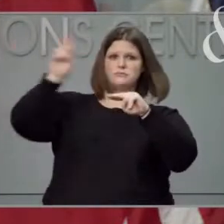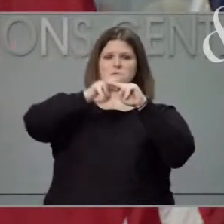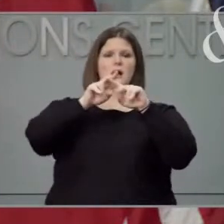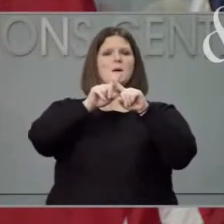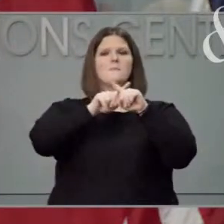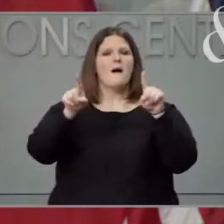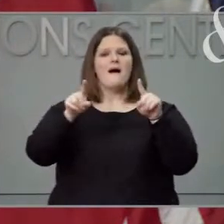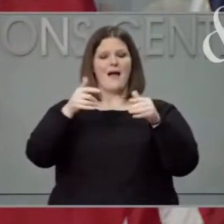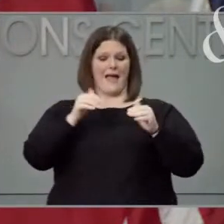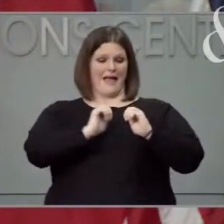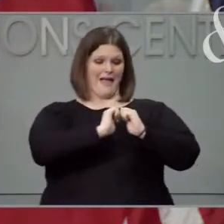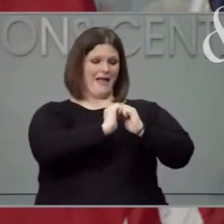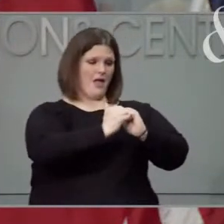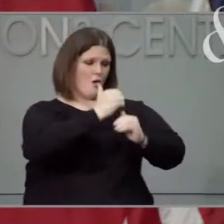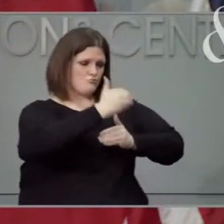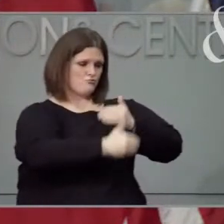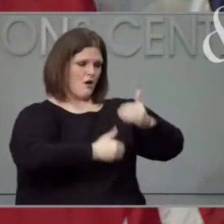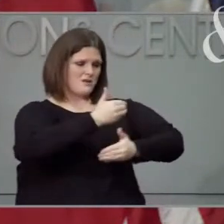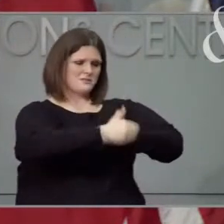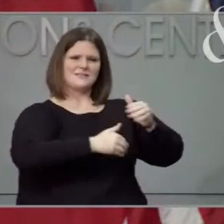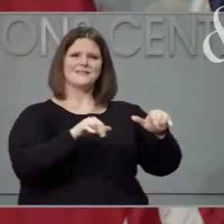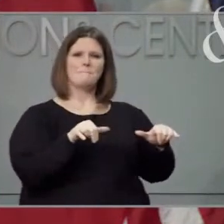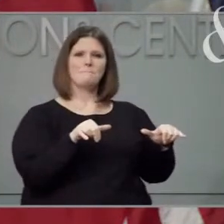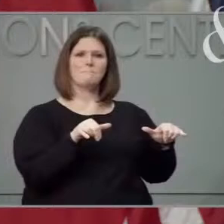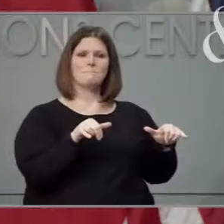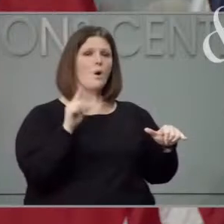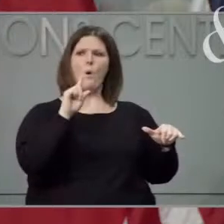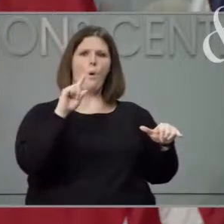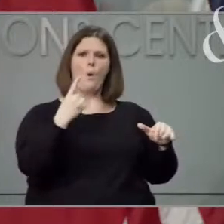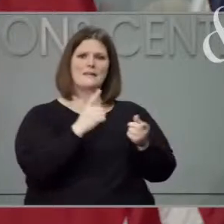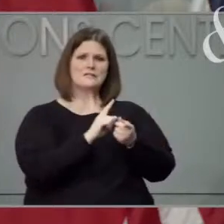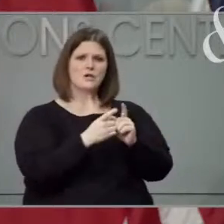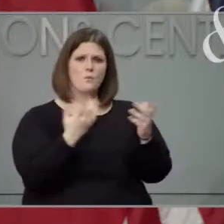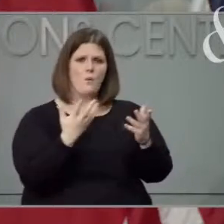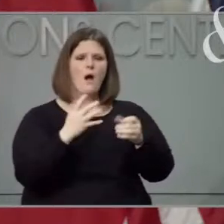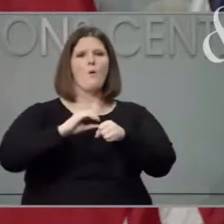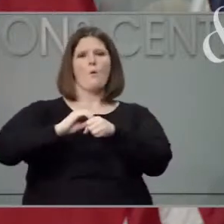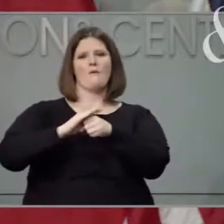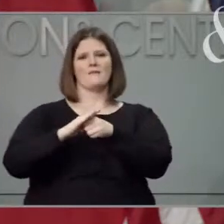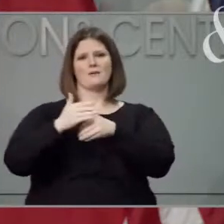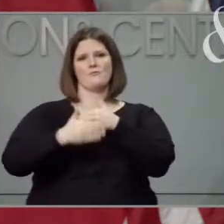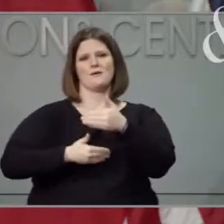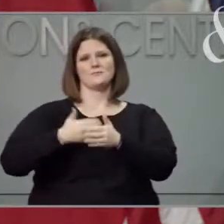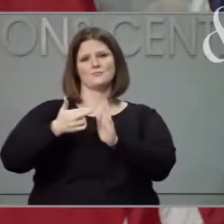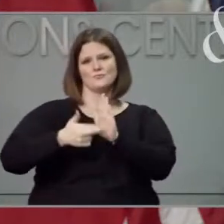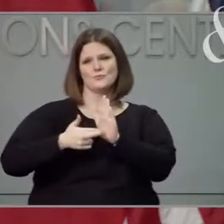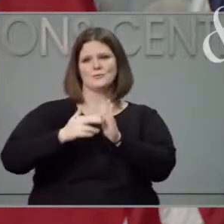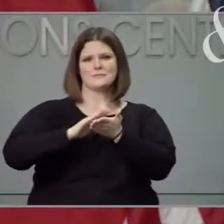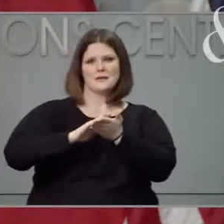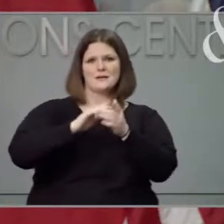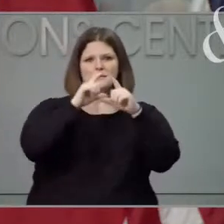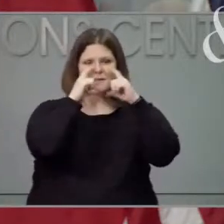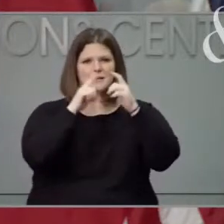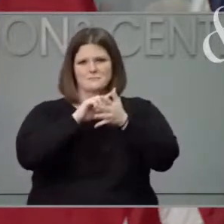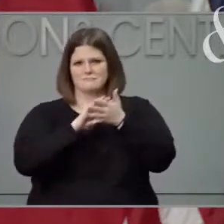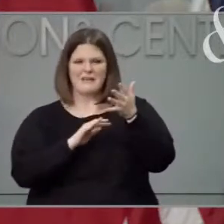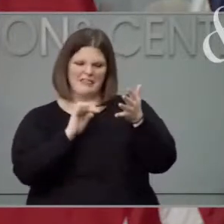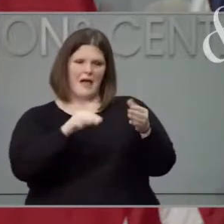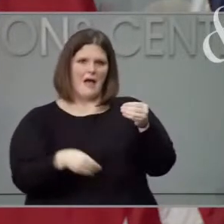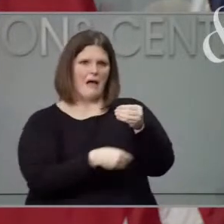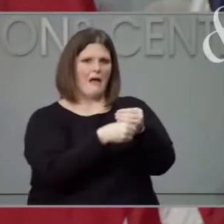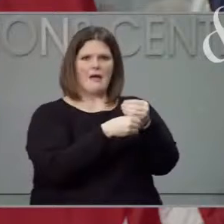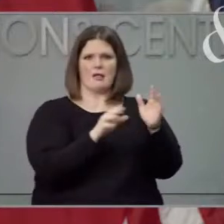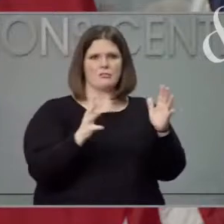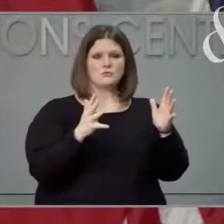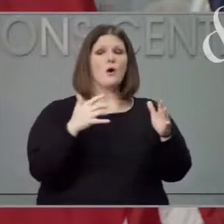in 2020, except for the added precautions for COVID-19. We will continue the same processes of